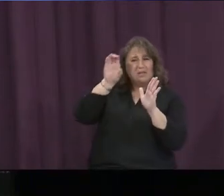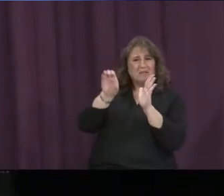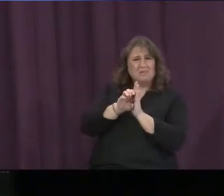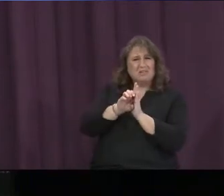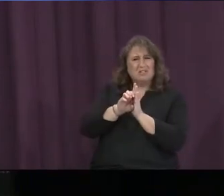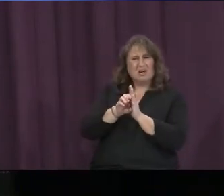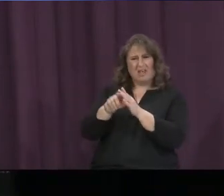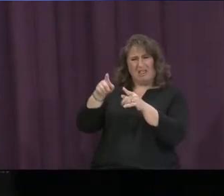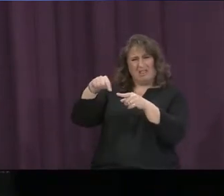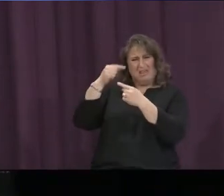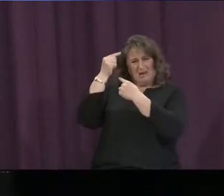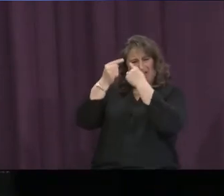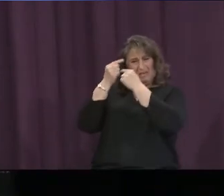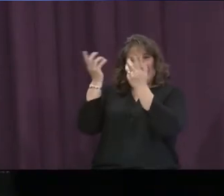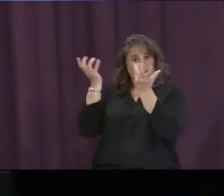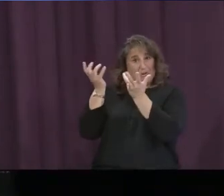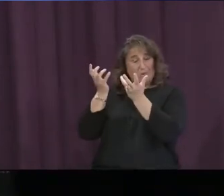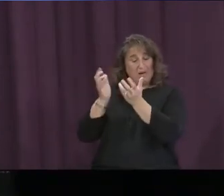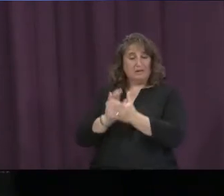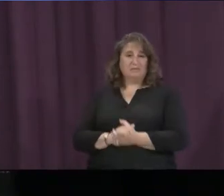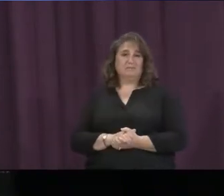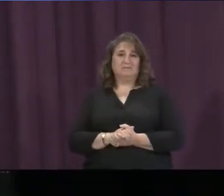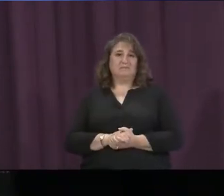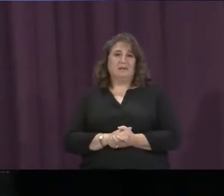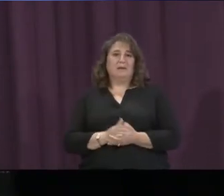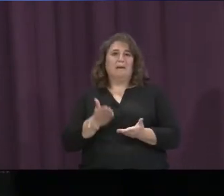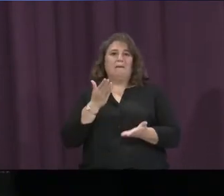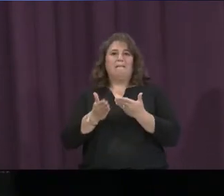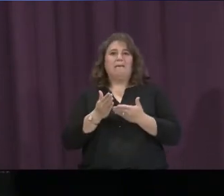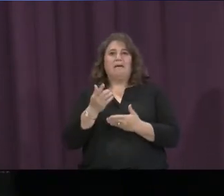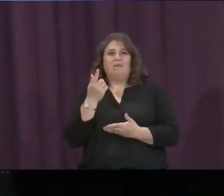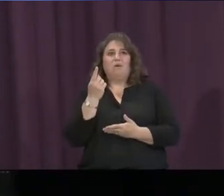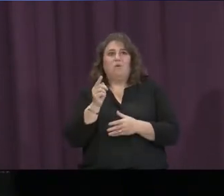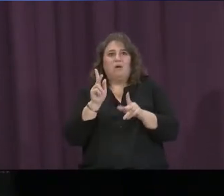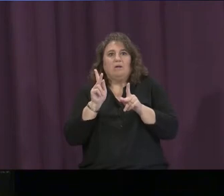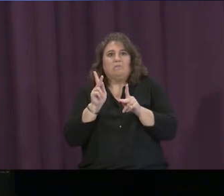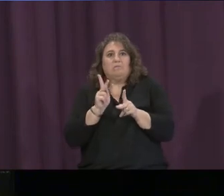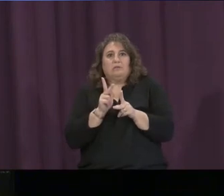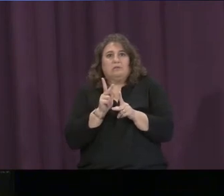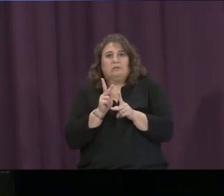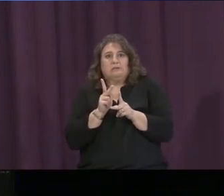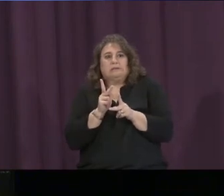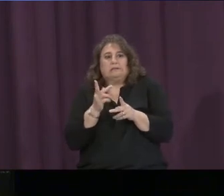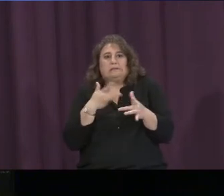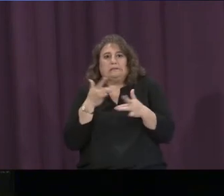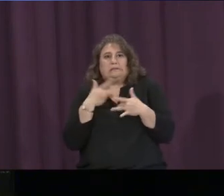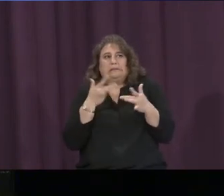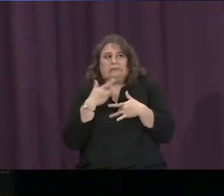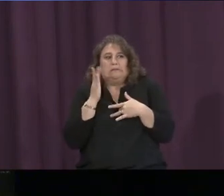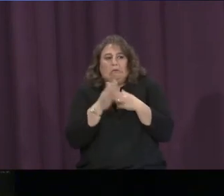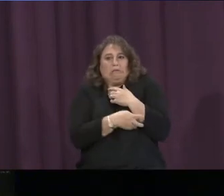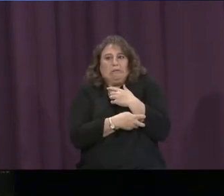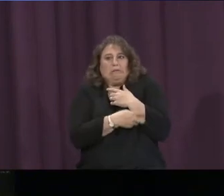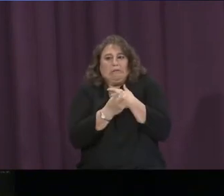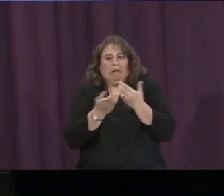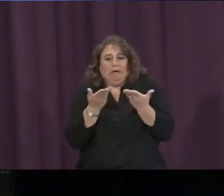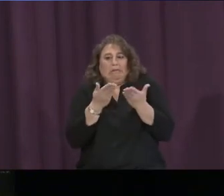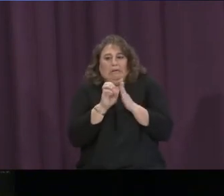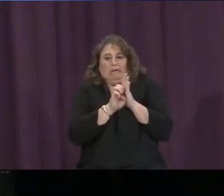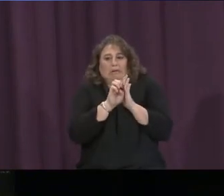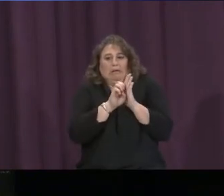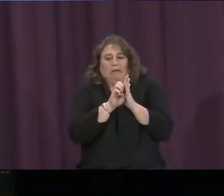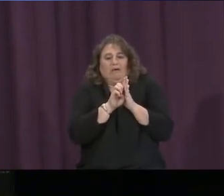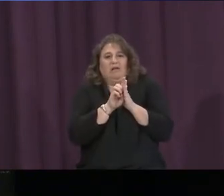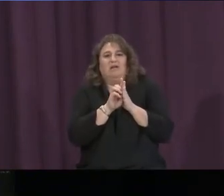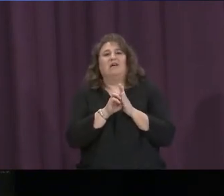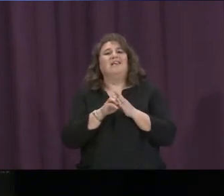what are they thinking? know, does somebody, maybe somebody's clutching their purse. We don't know. Maybe somebody's like, hurry up and get me off of here. We all think so